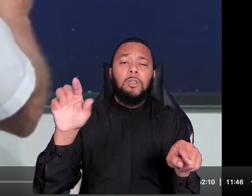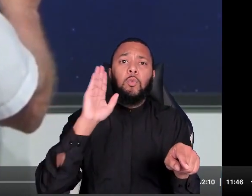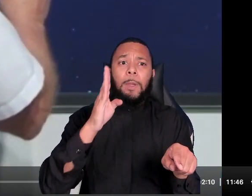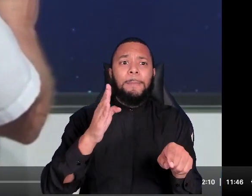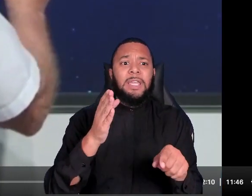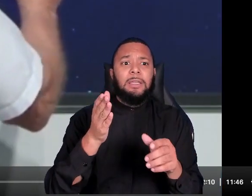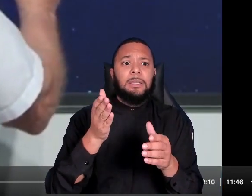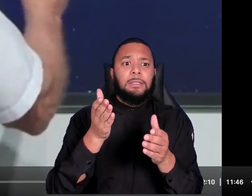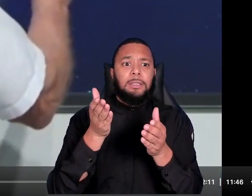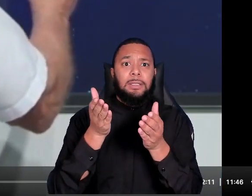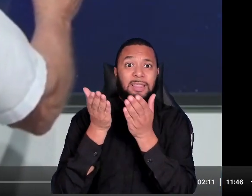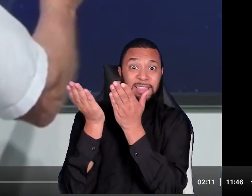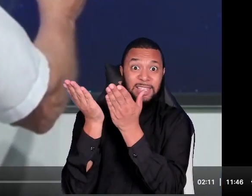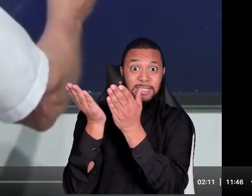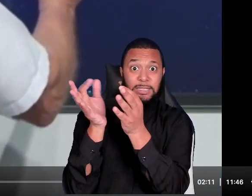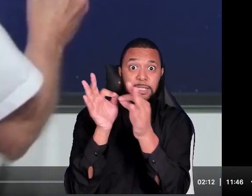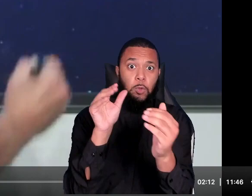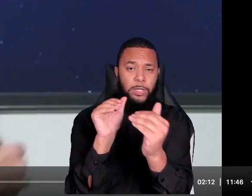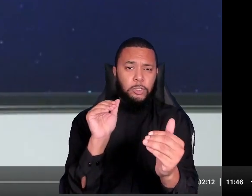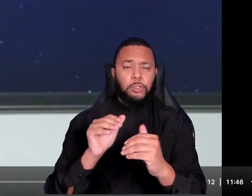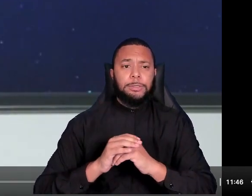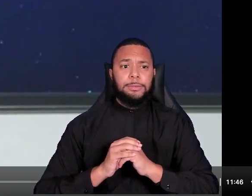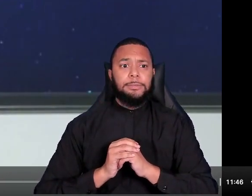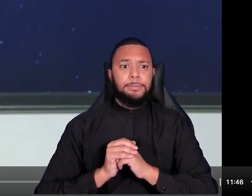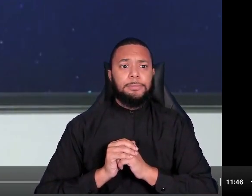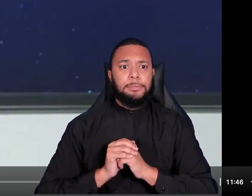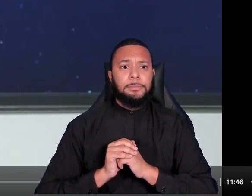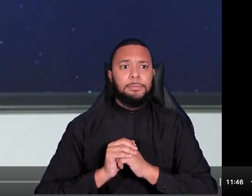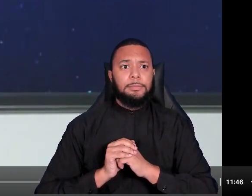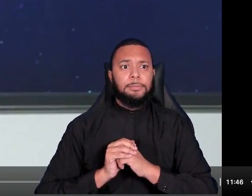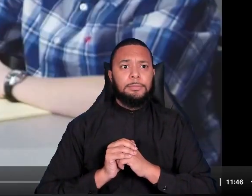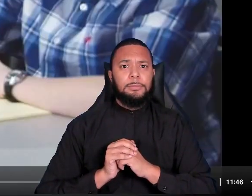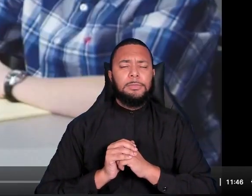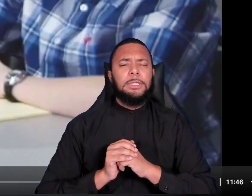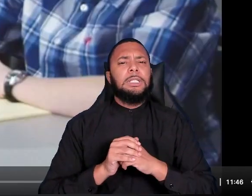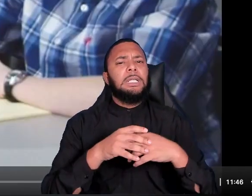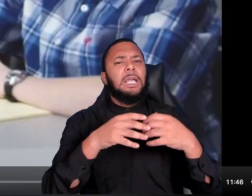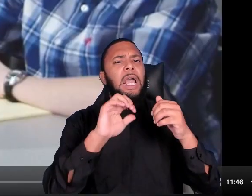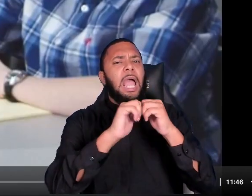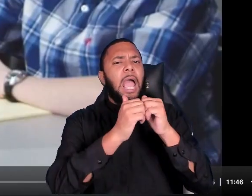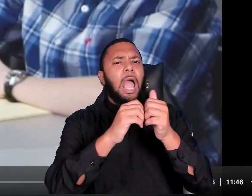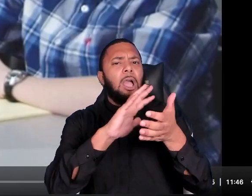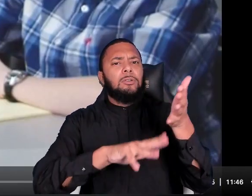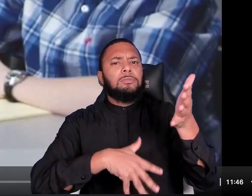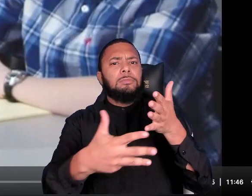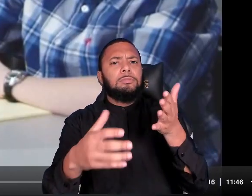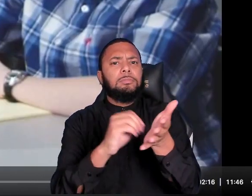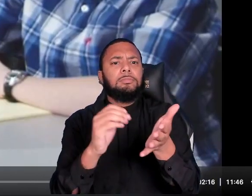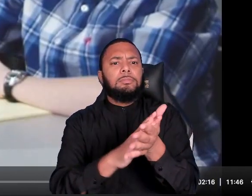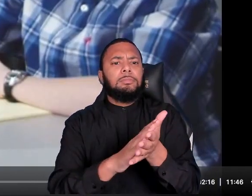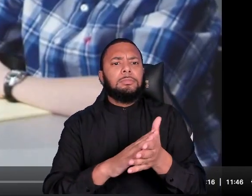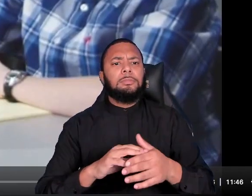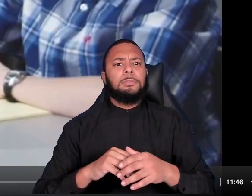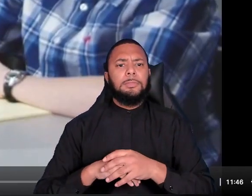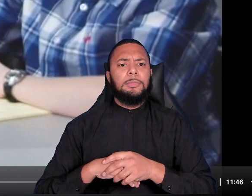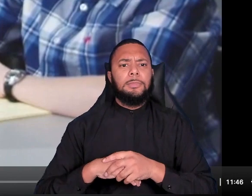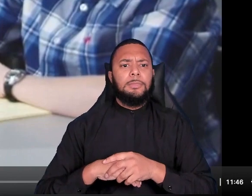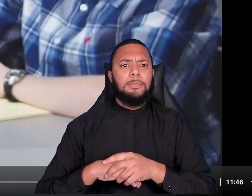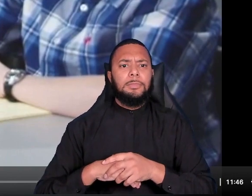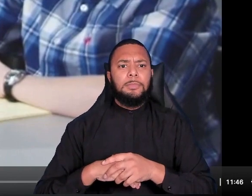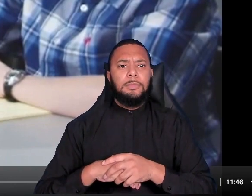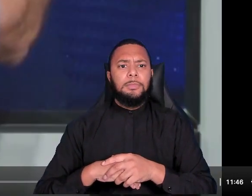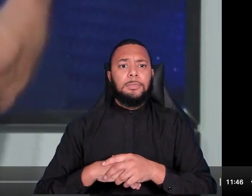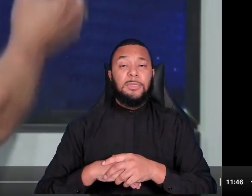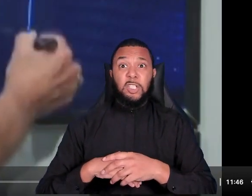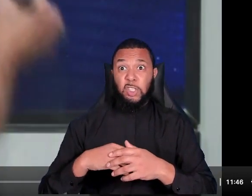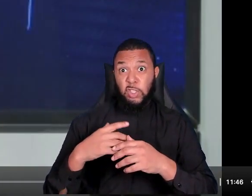this equation. Okay, tell me how to graph that, Becca. You could use the point